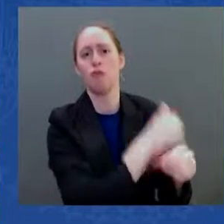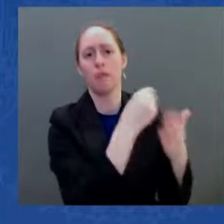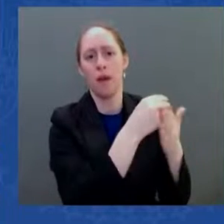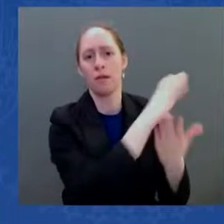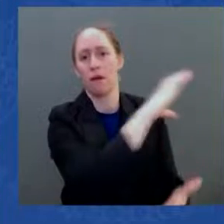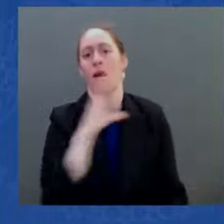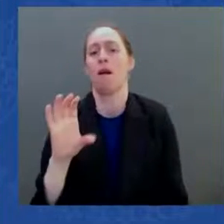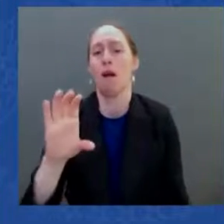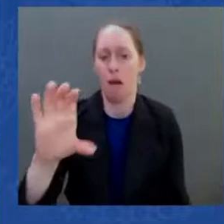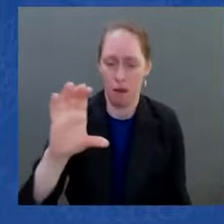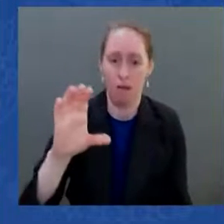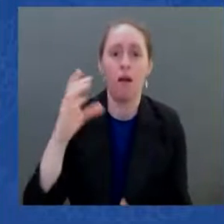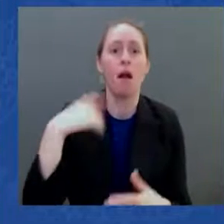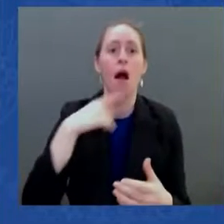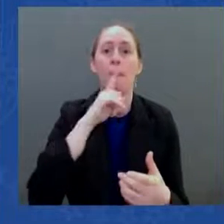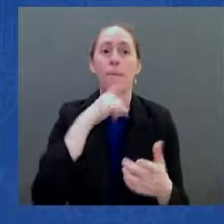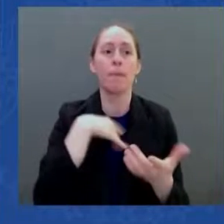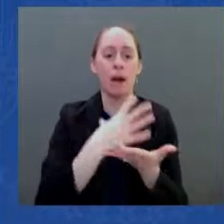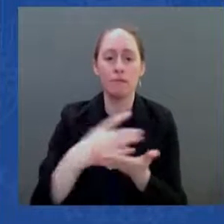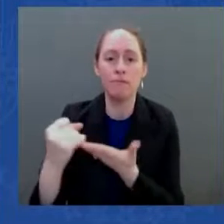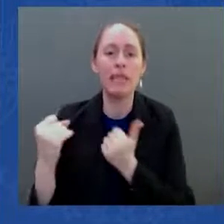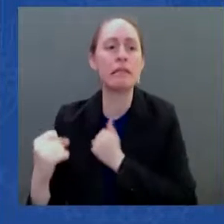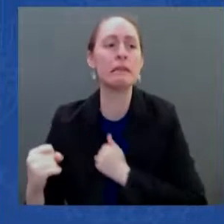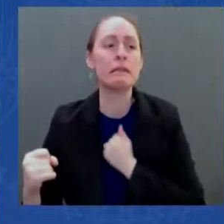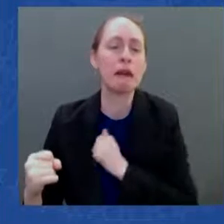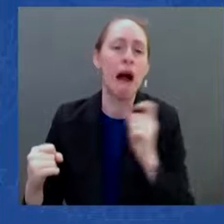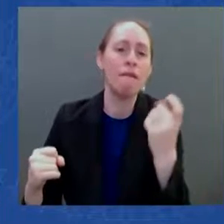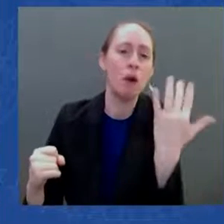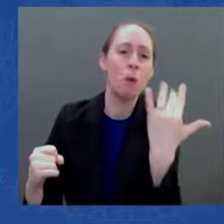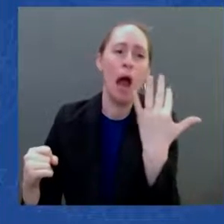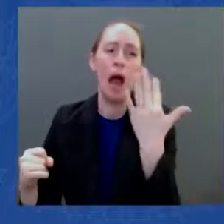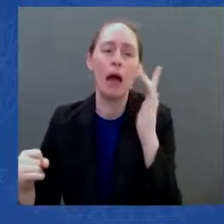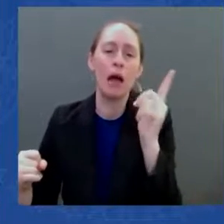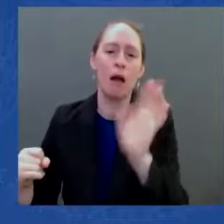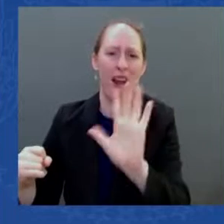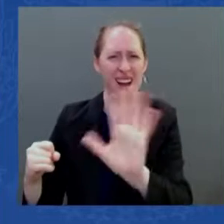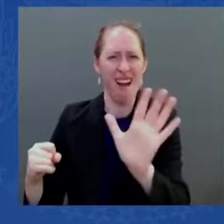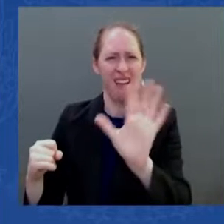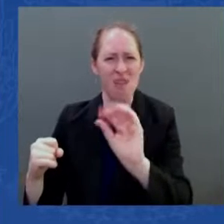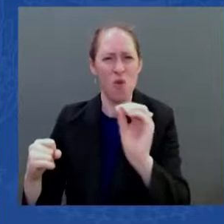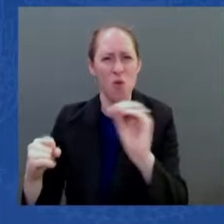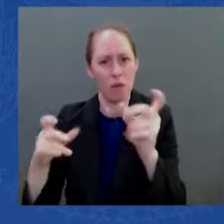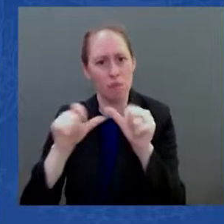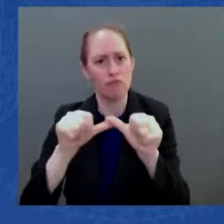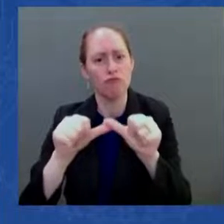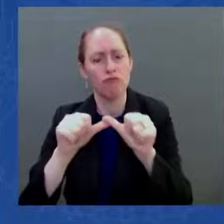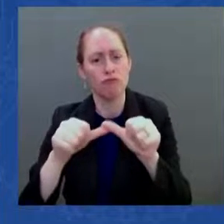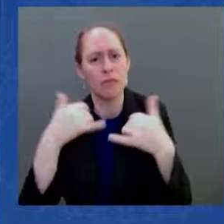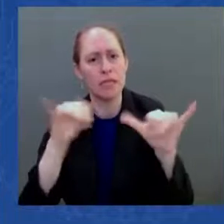Ukrainian fighters and continue to deliver economic assistance to the Ukrainian people.